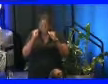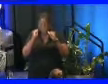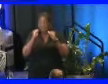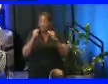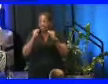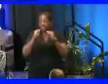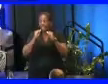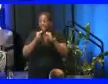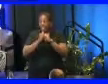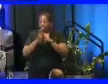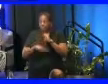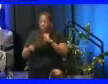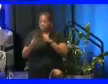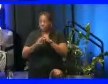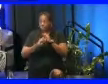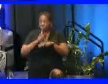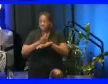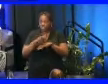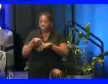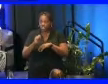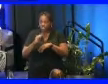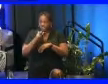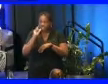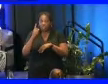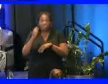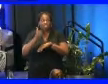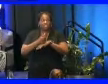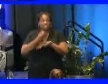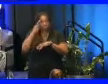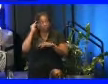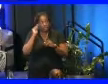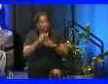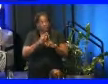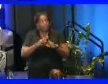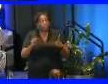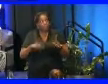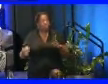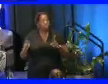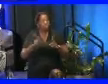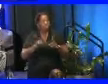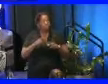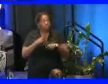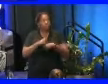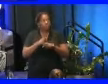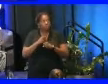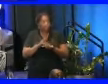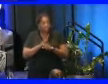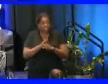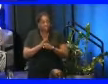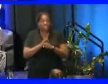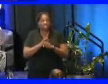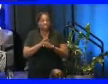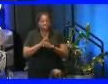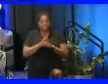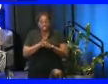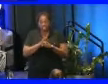to the way that you all set the apartment up. Not only set the apartment up for him, you all made it provisions where he can get